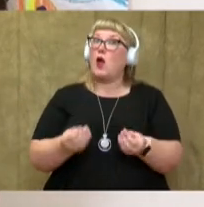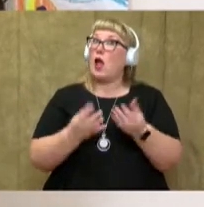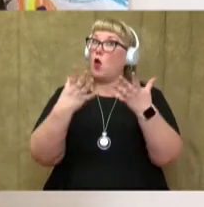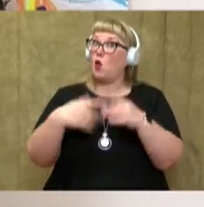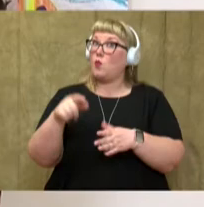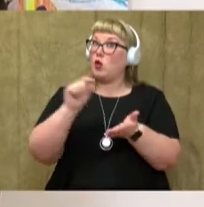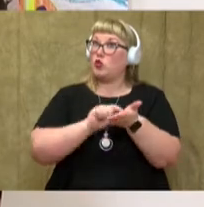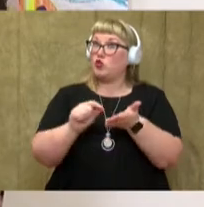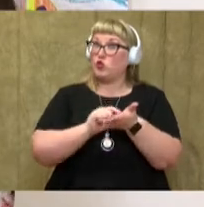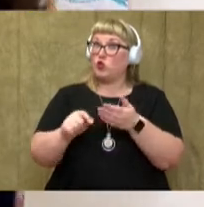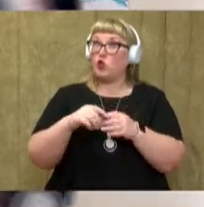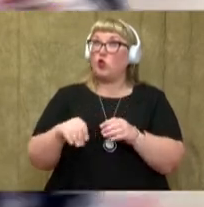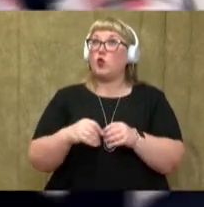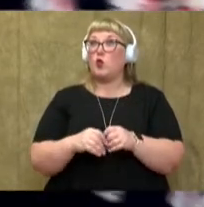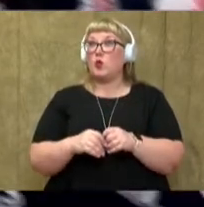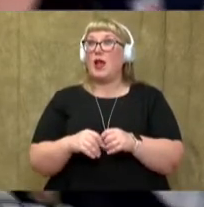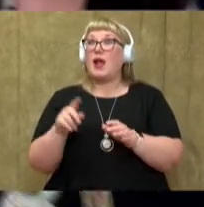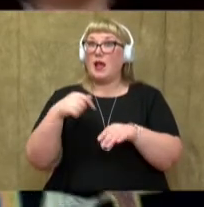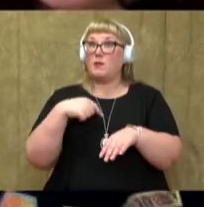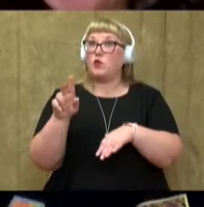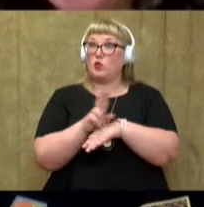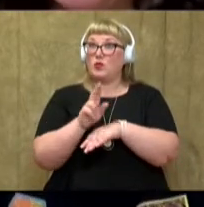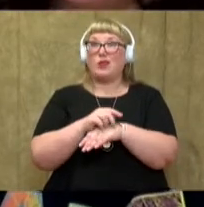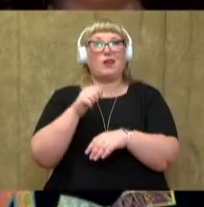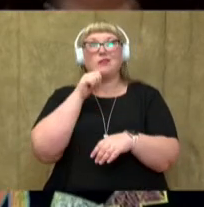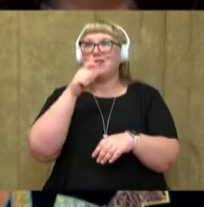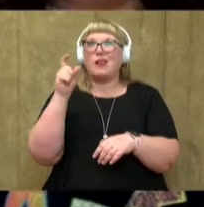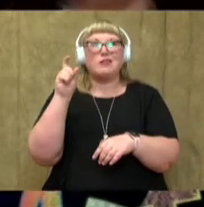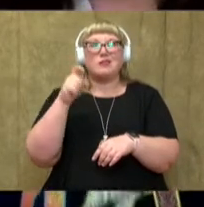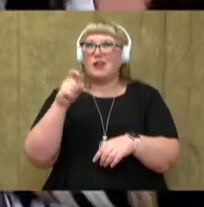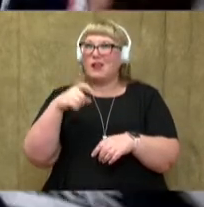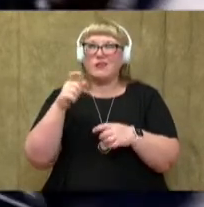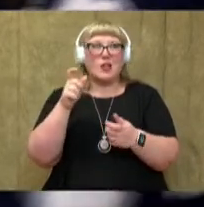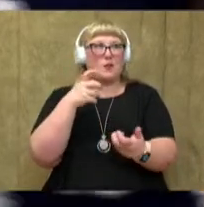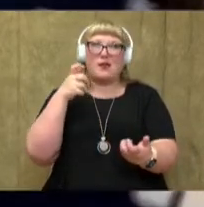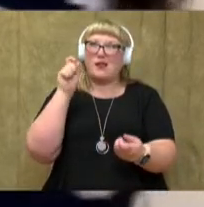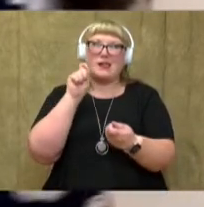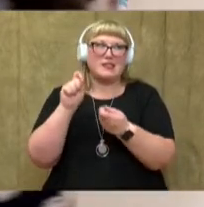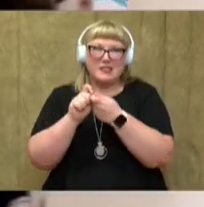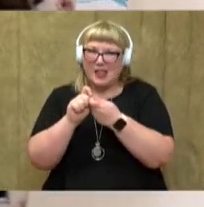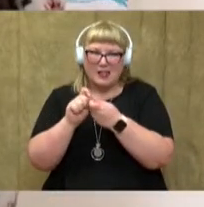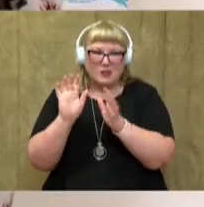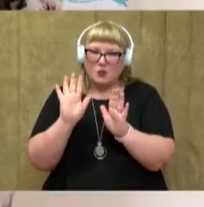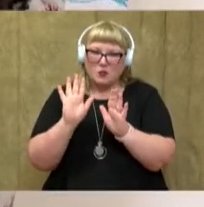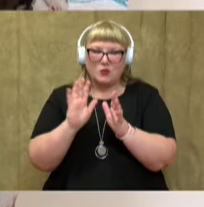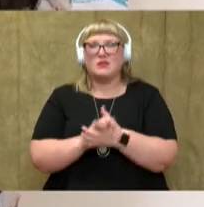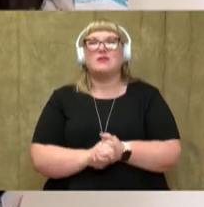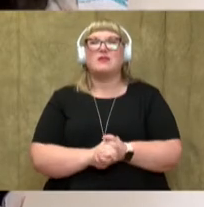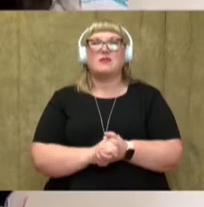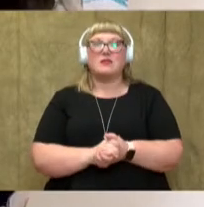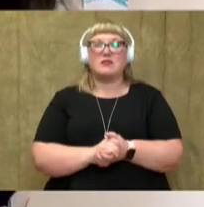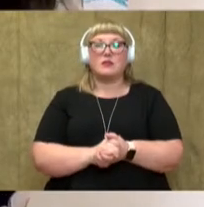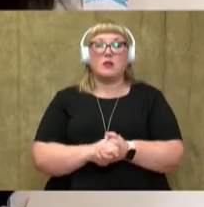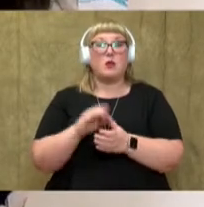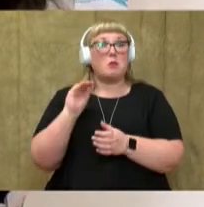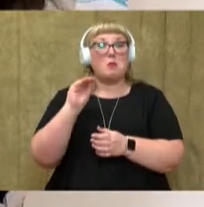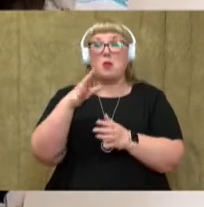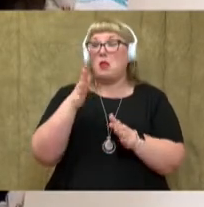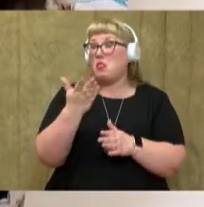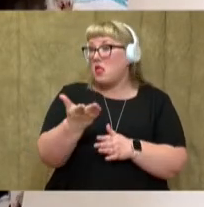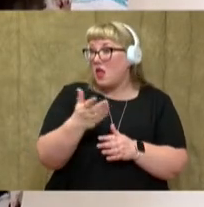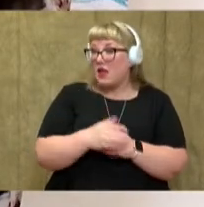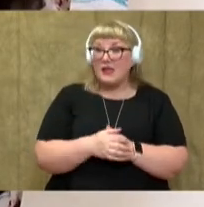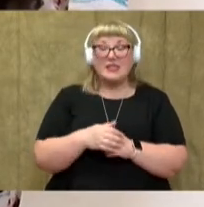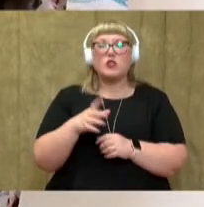on. I don't have to be very precise with my glue. I'm just going to put that right there. It's okay that